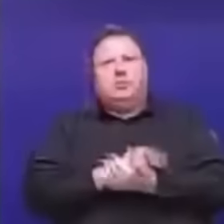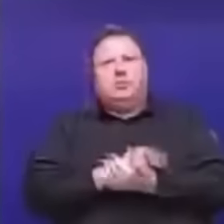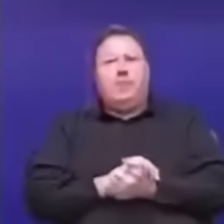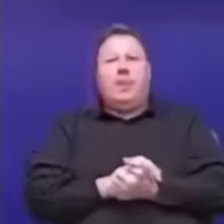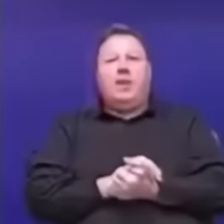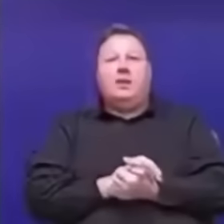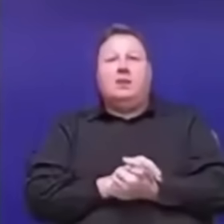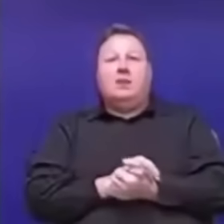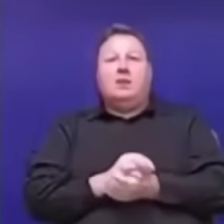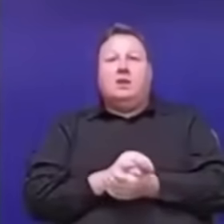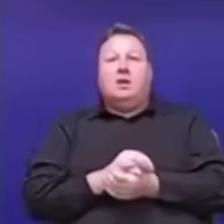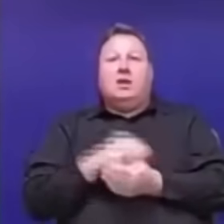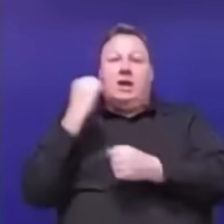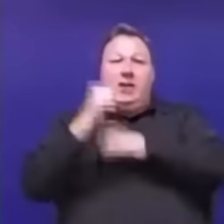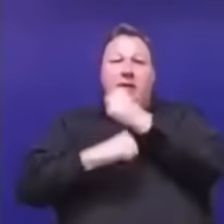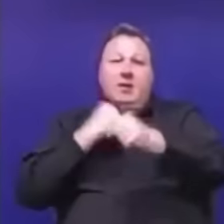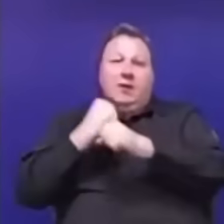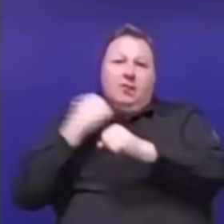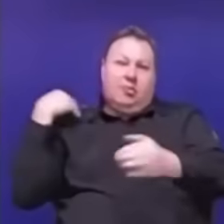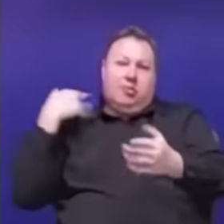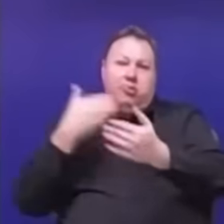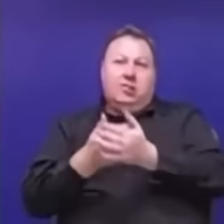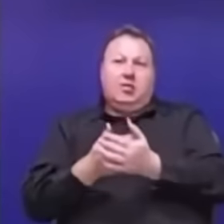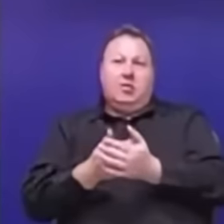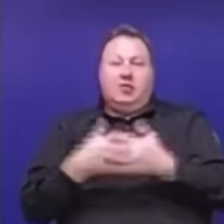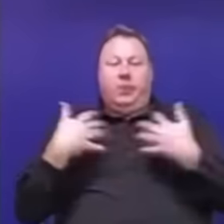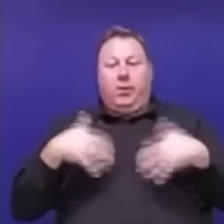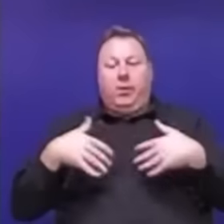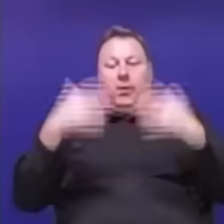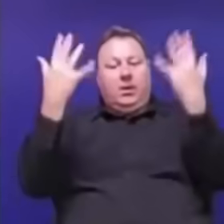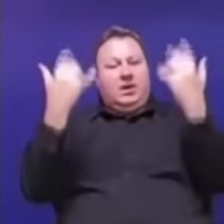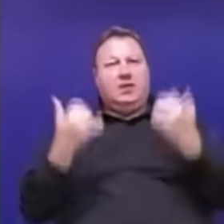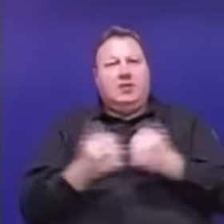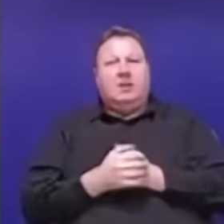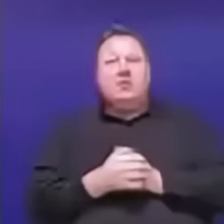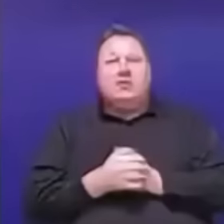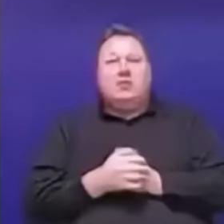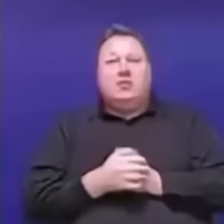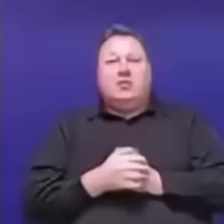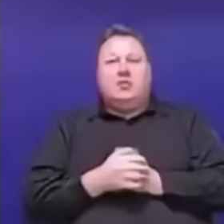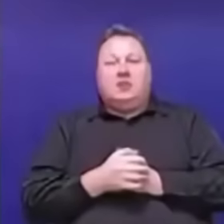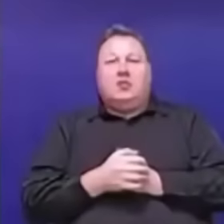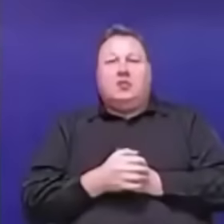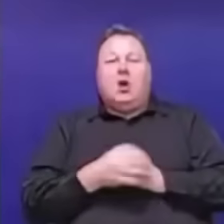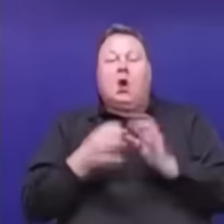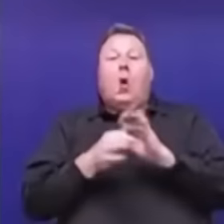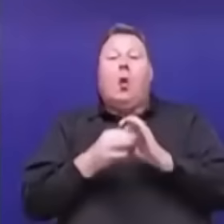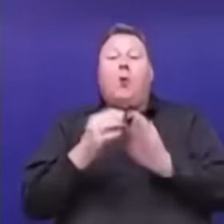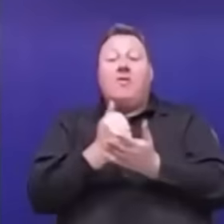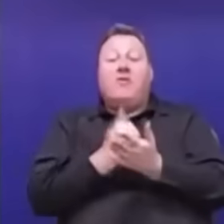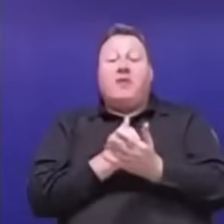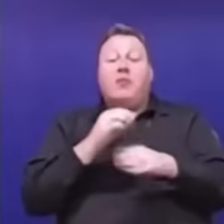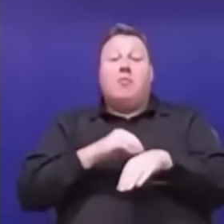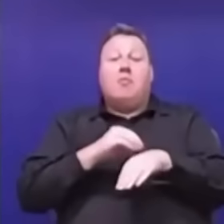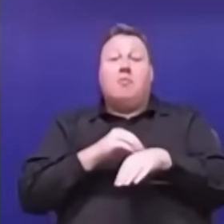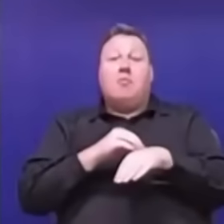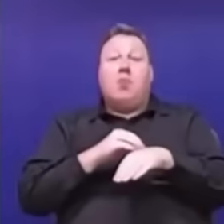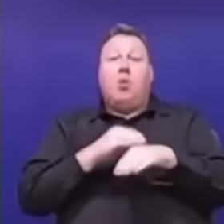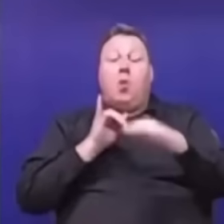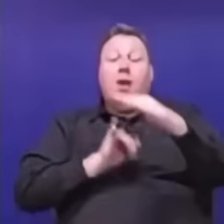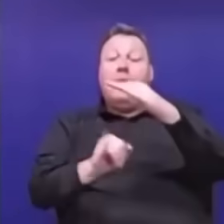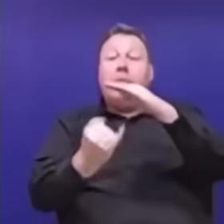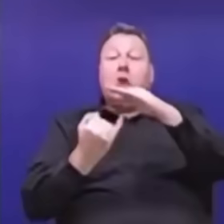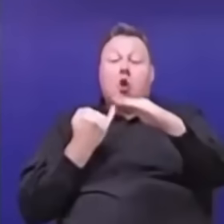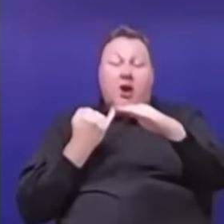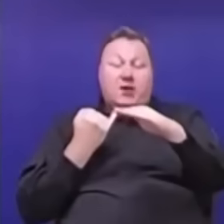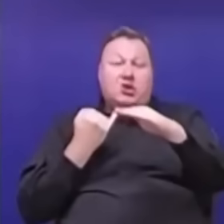In the last year alone, here's the incredible statistic. In the last year alone, Home Affairs has done more immigration